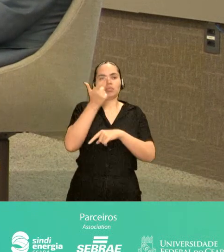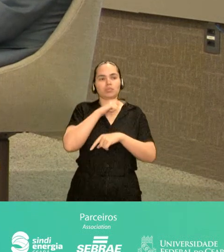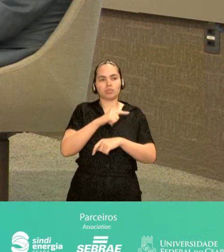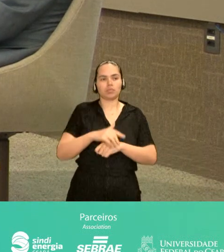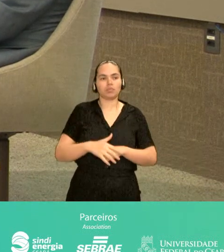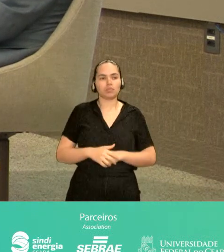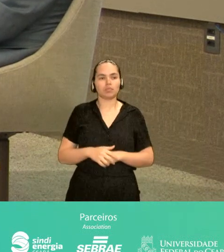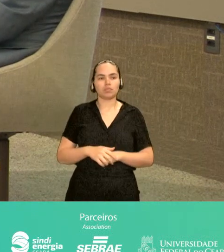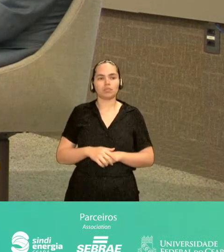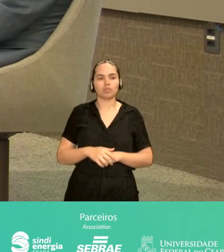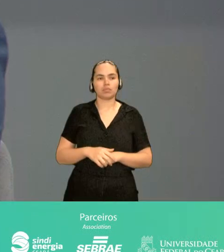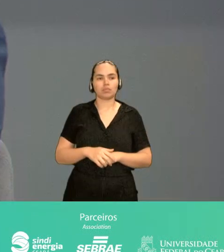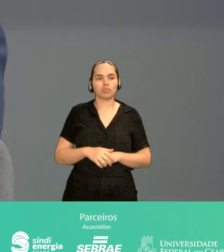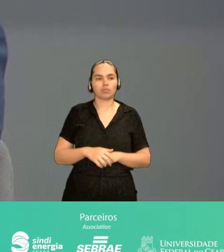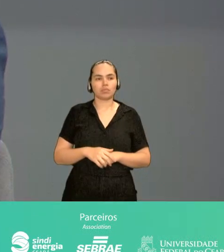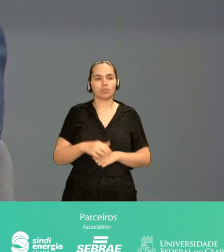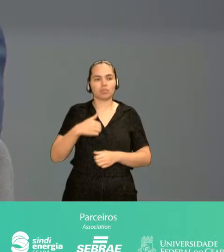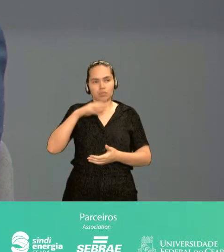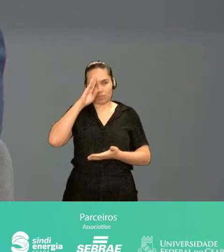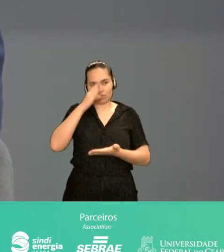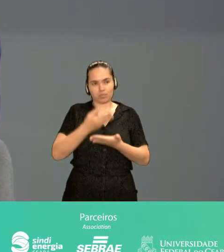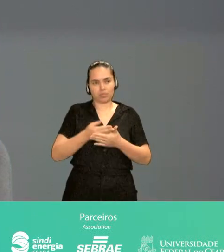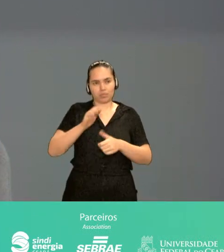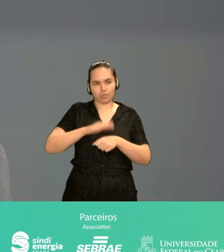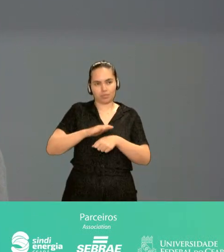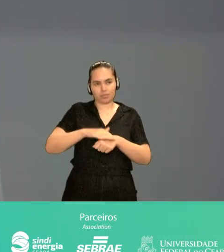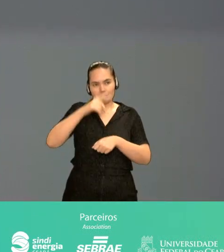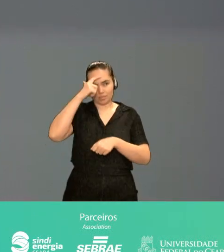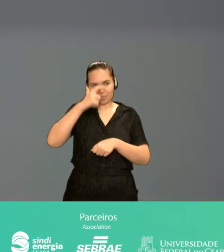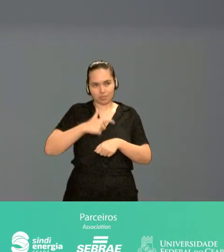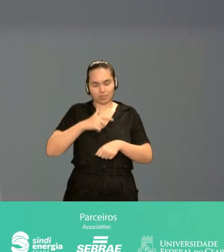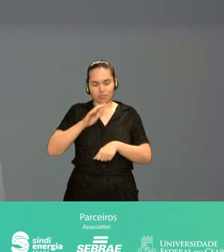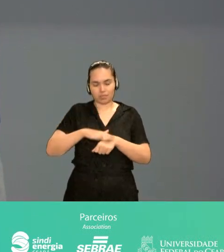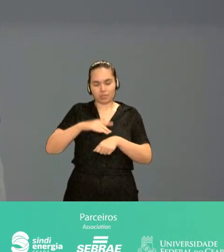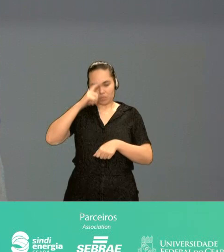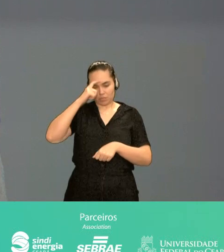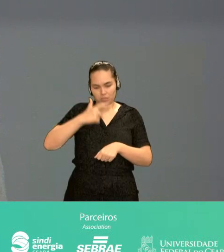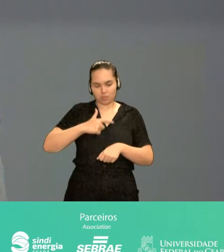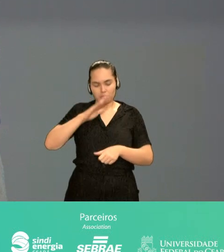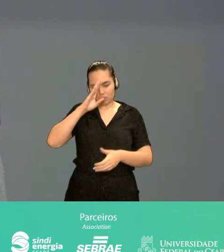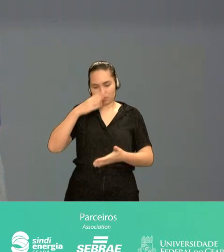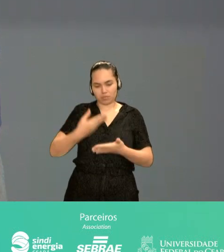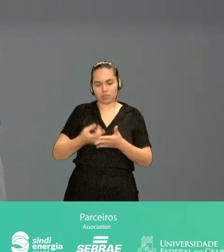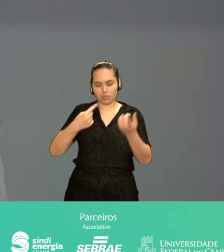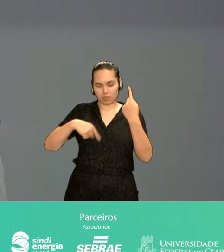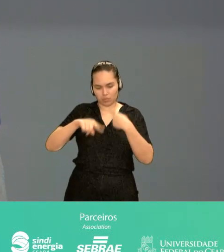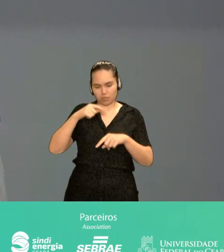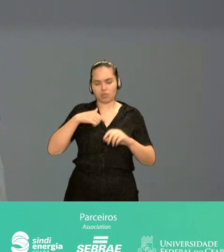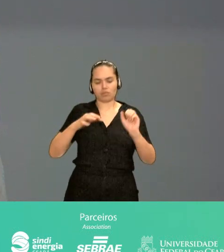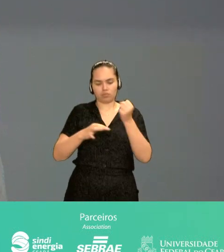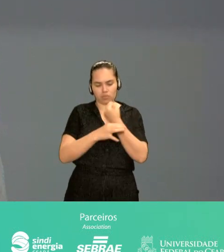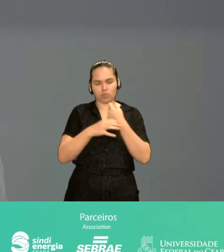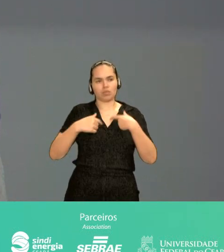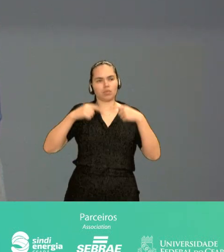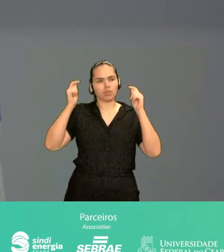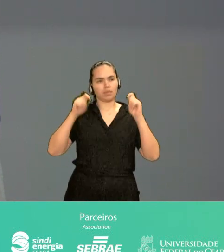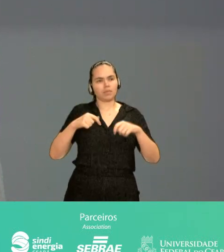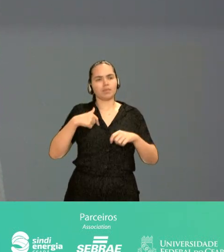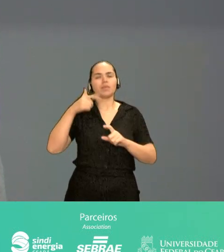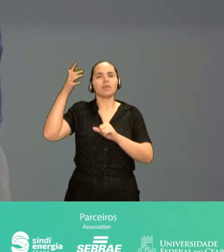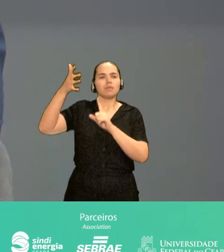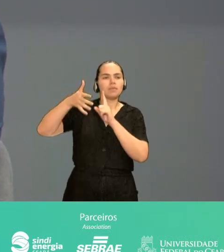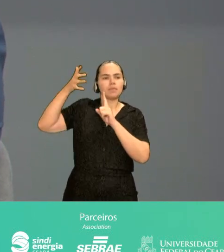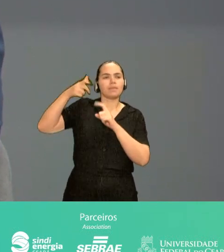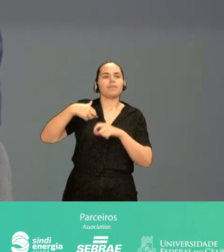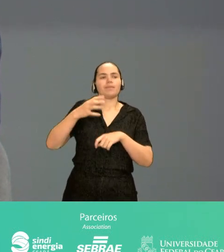one statement: believe yourselves, believe your skills. Na competência. Uma vez eu vi uma